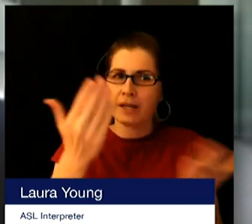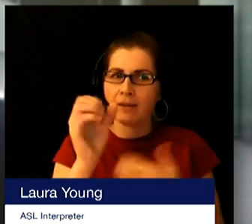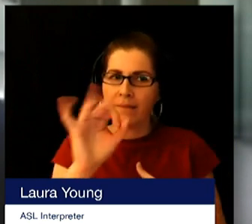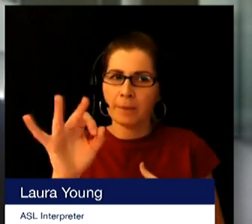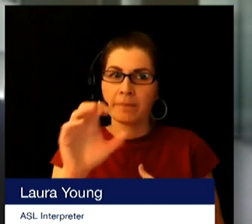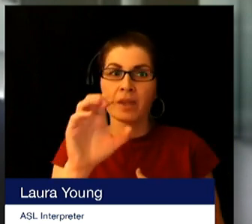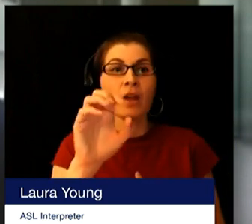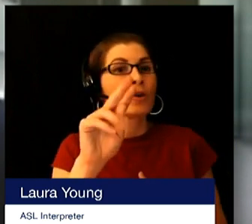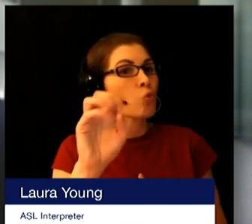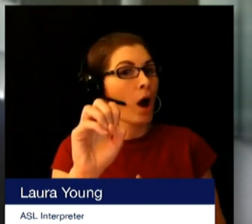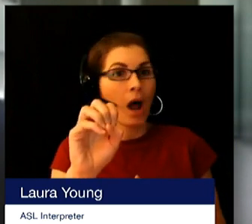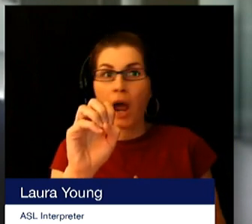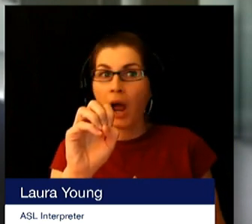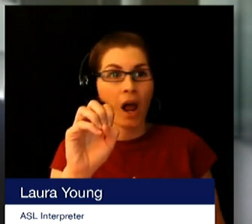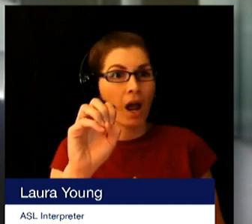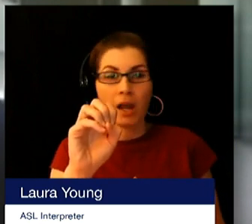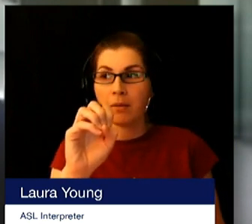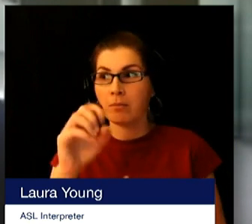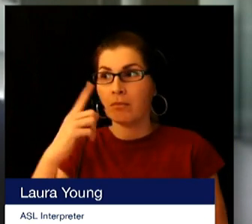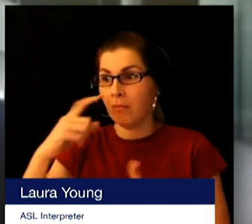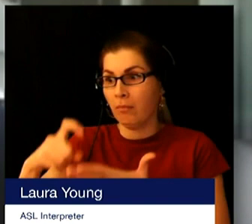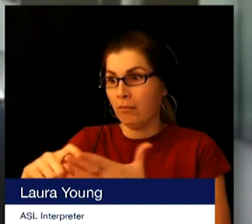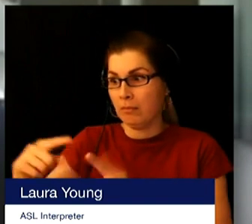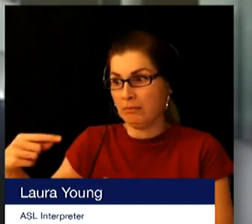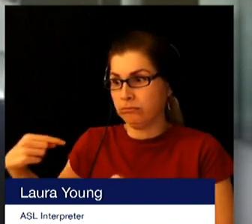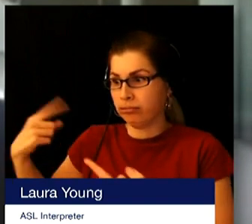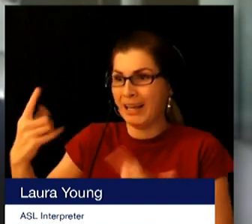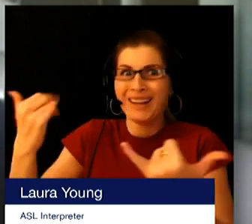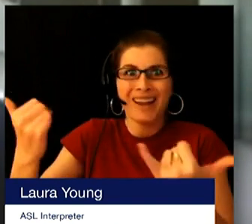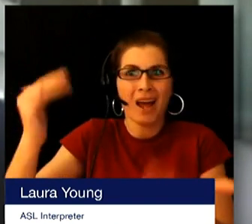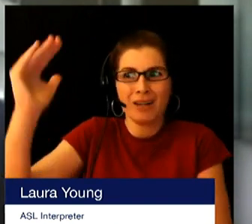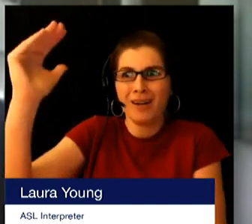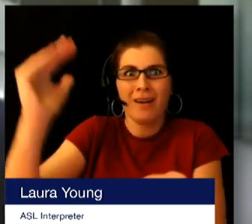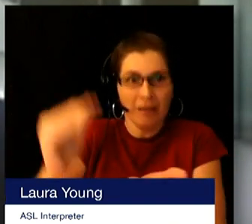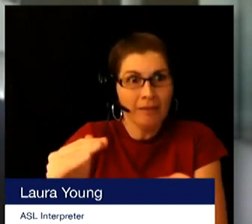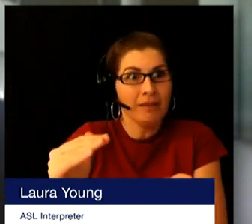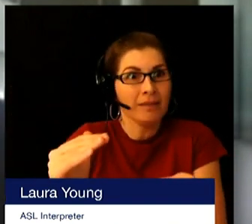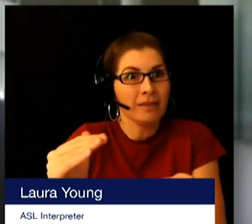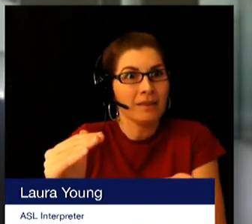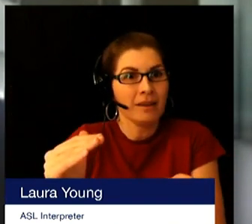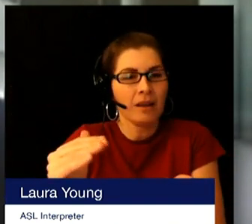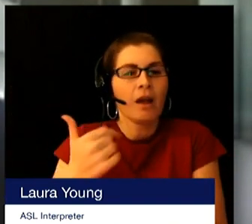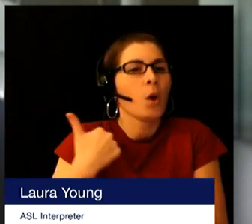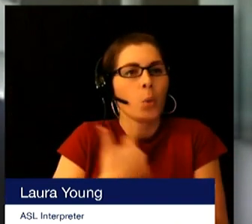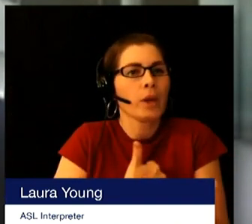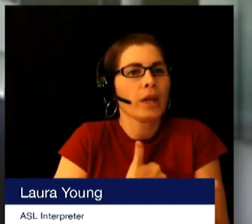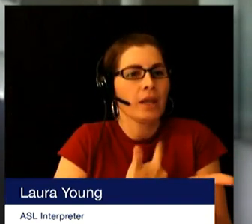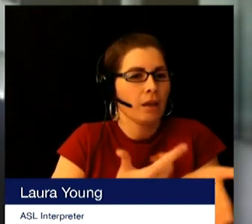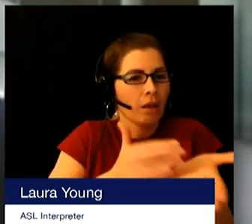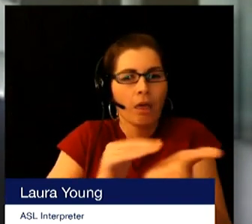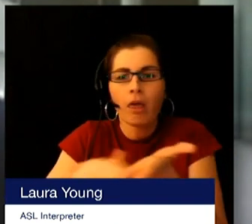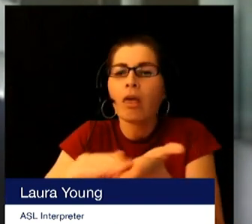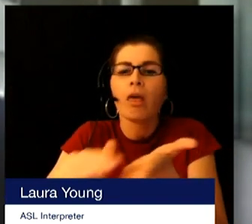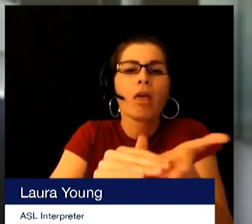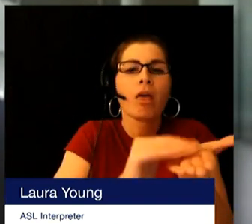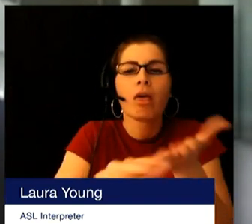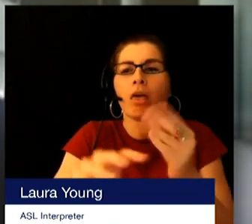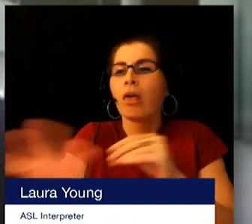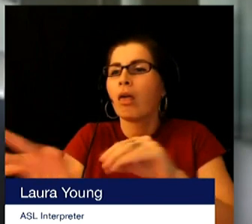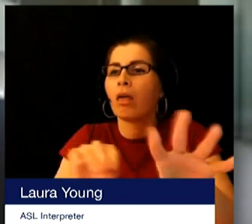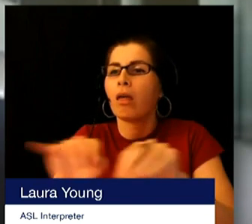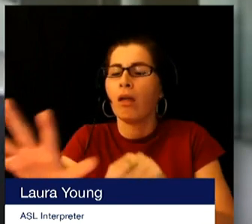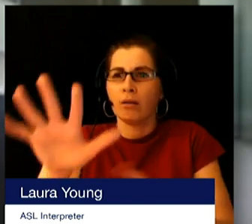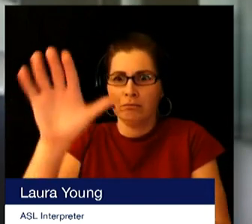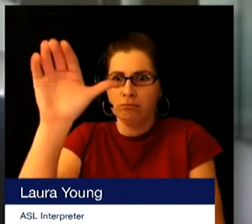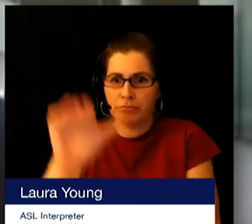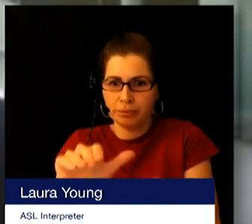have fallen by historic levels, even as we are dramatically reducing our reliance on